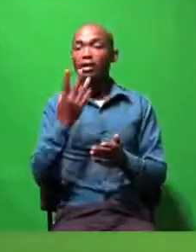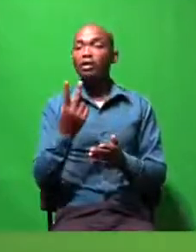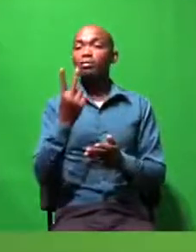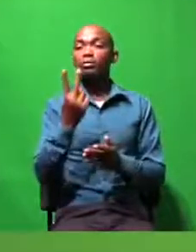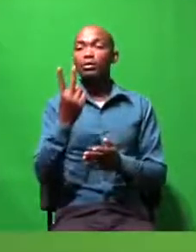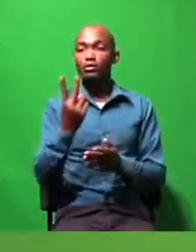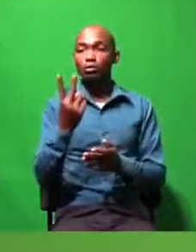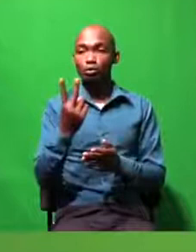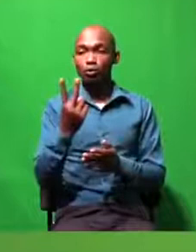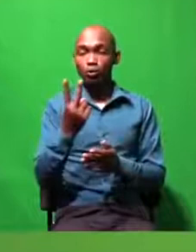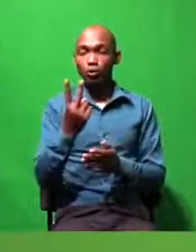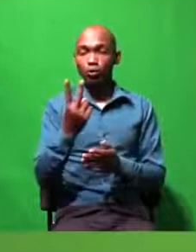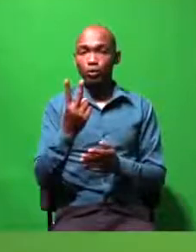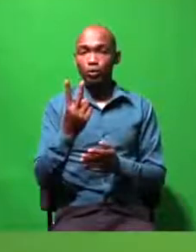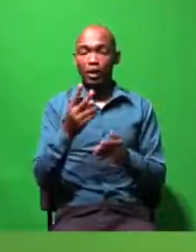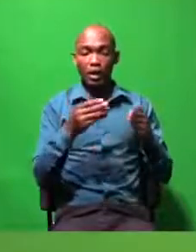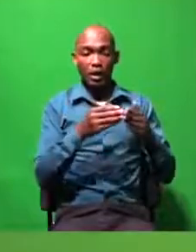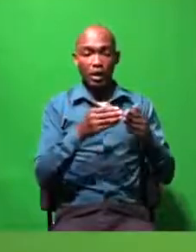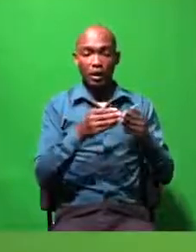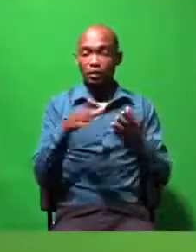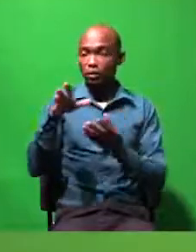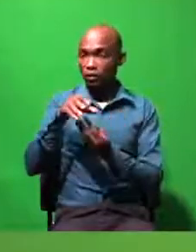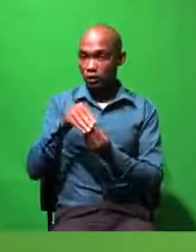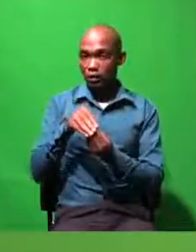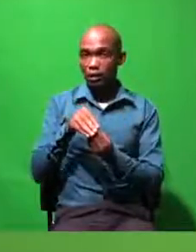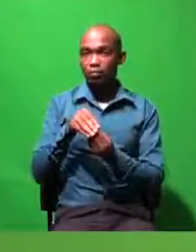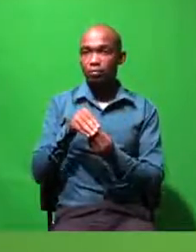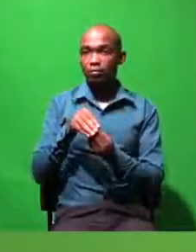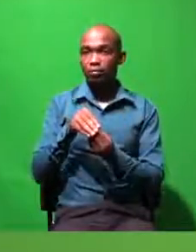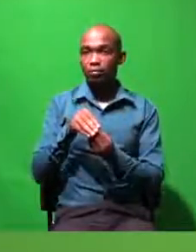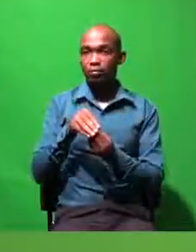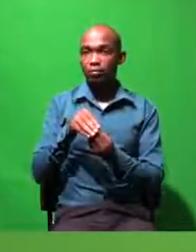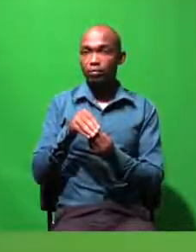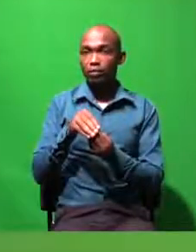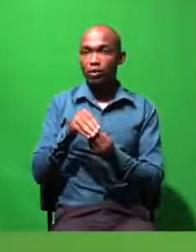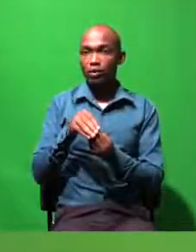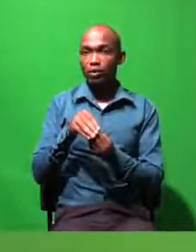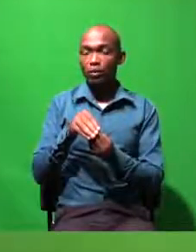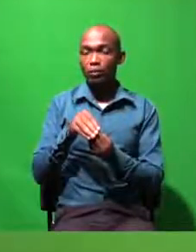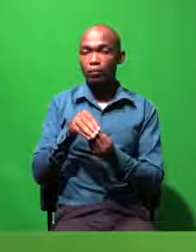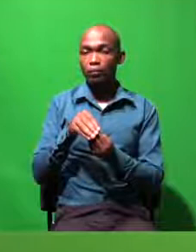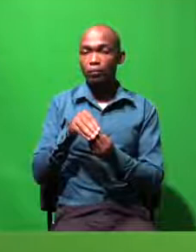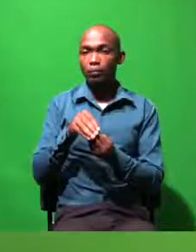whose sum is 180 degrees are called the supplementary angles.